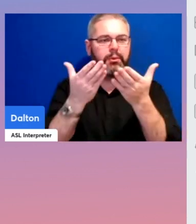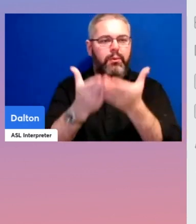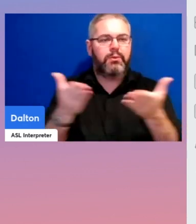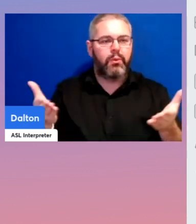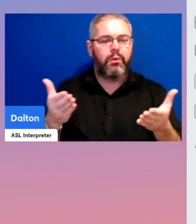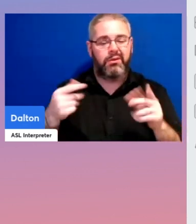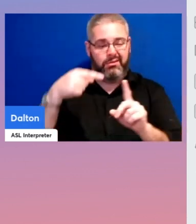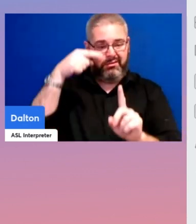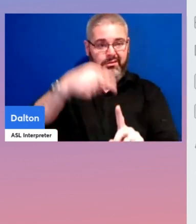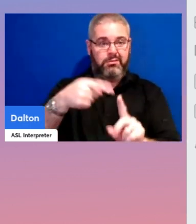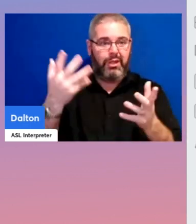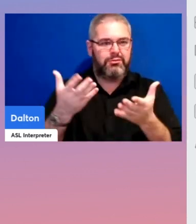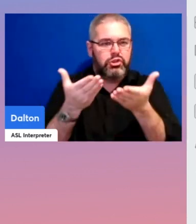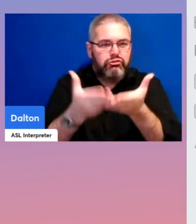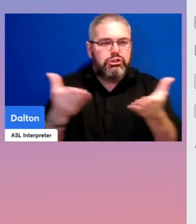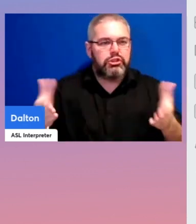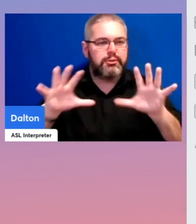group.